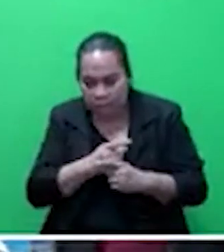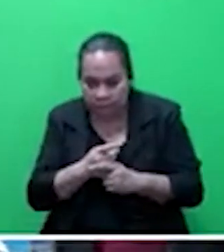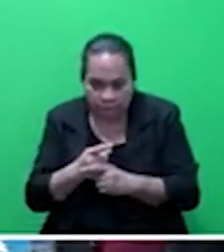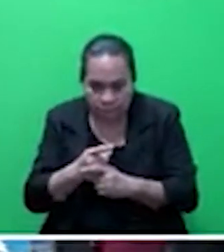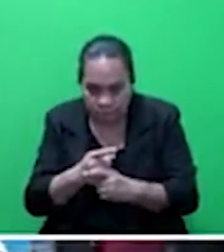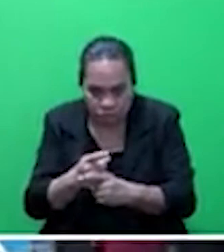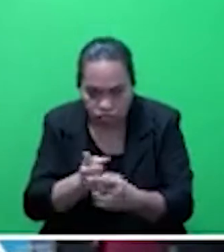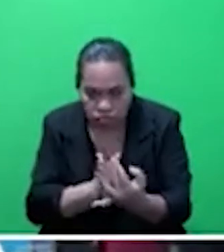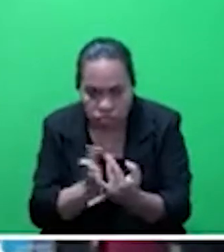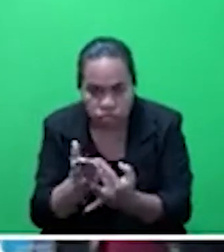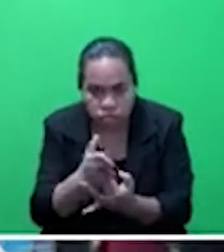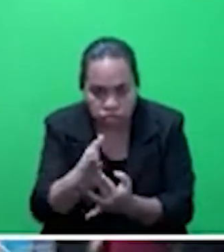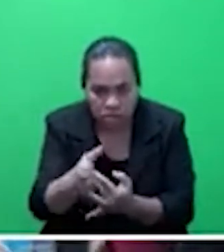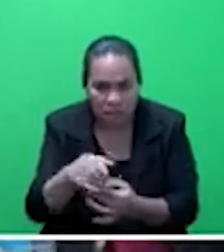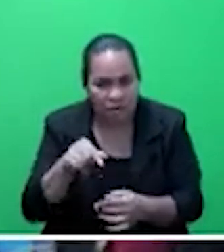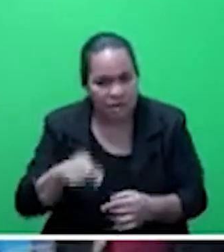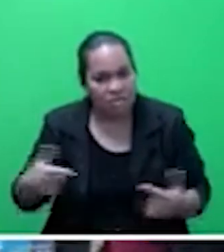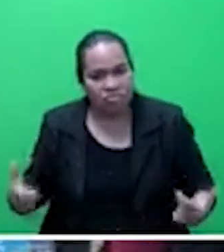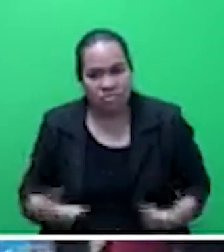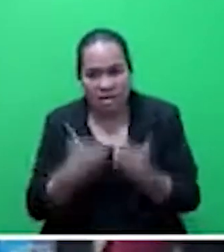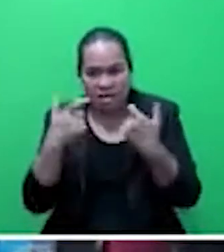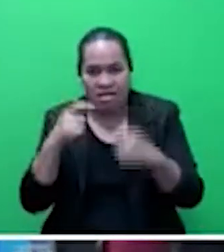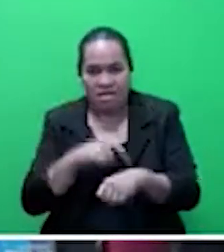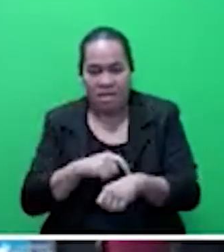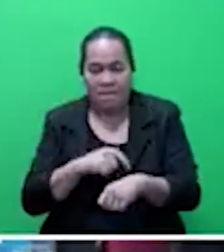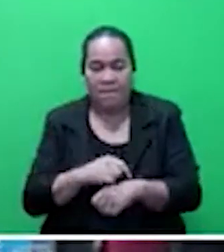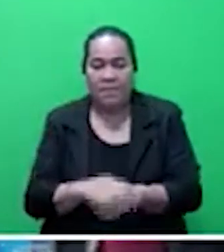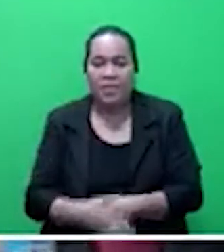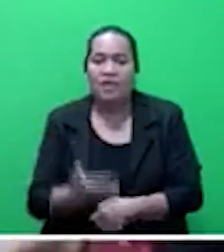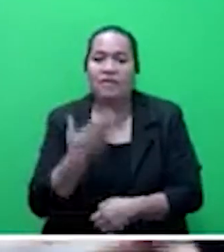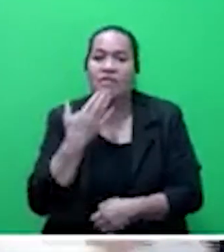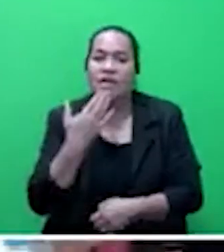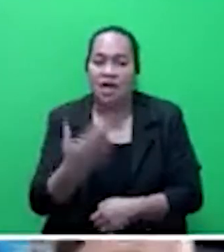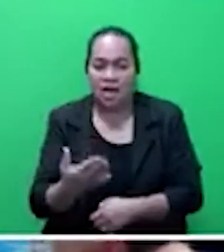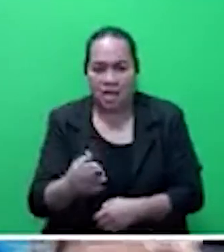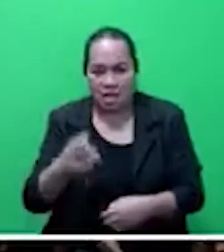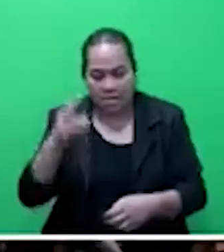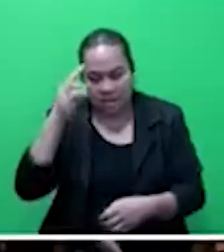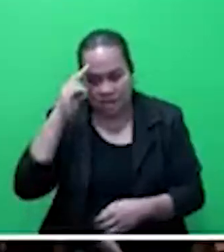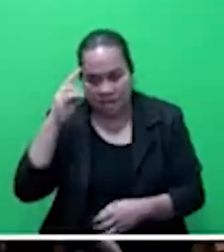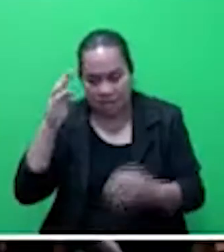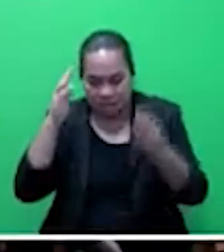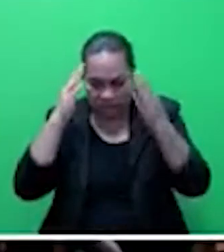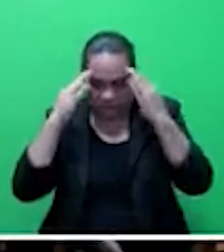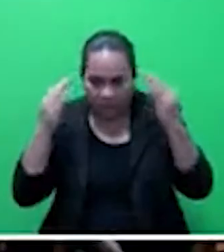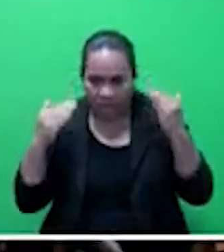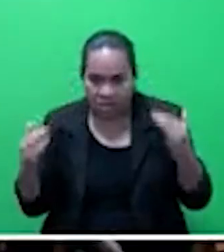this unprecedented time. Vinaka, thank you, Honourable Speaker.